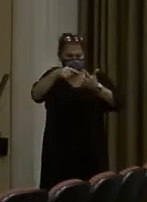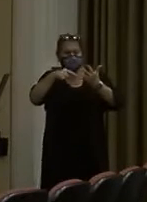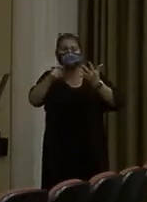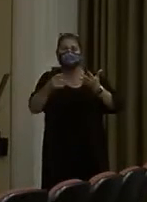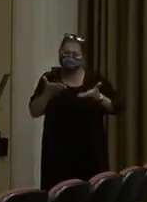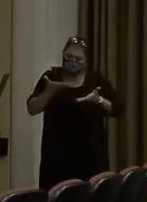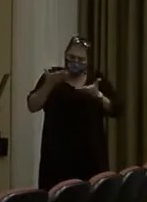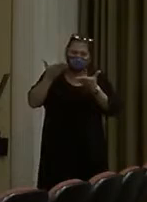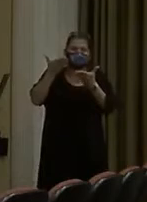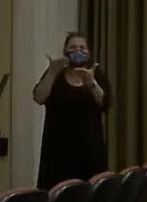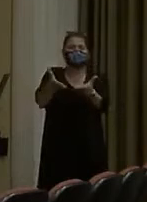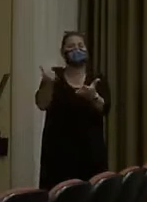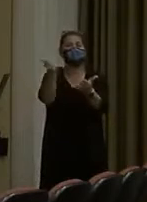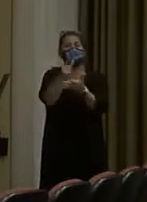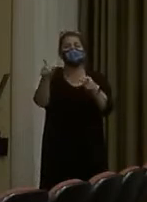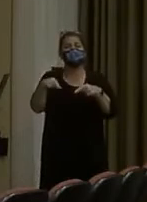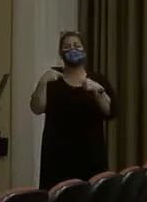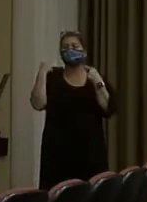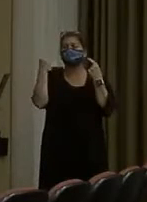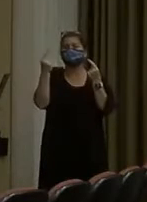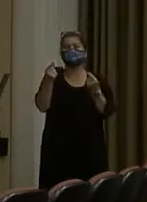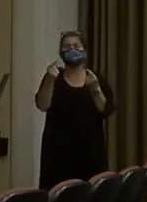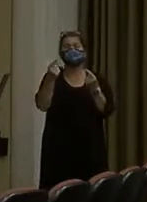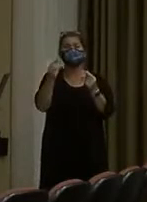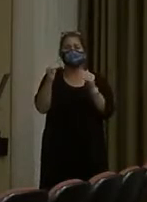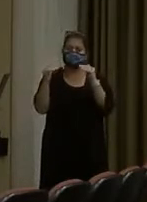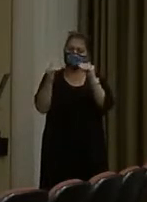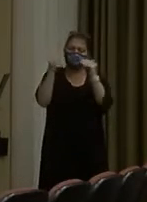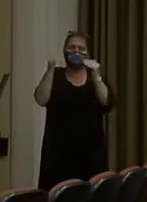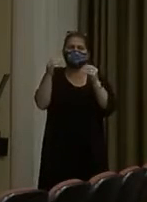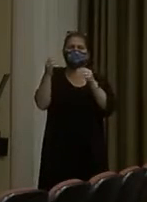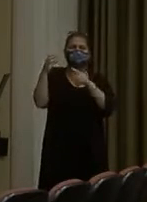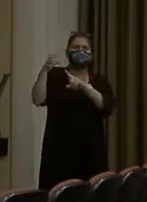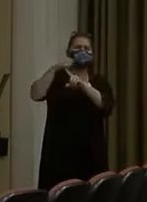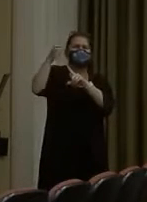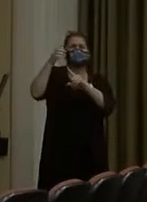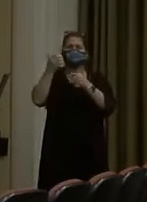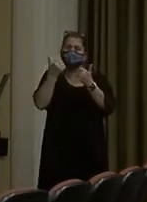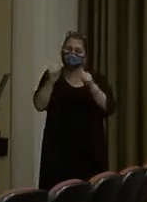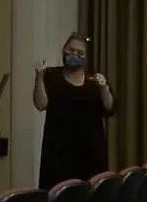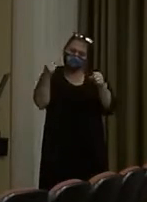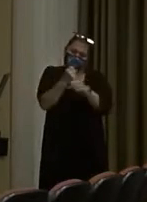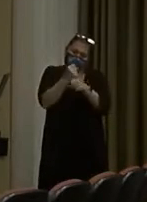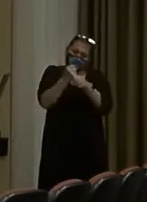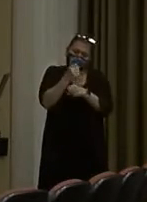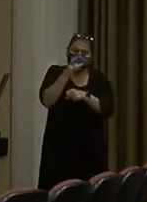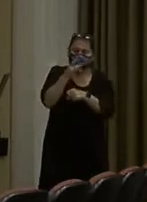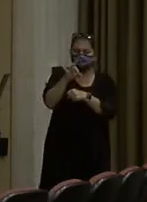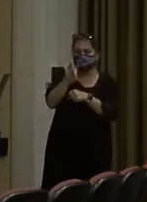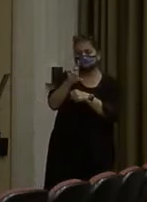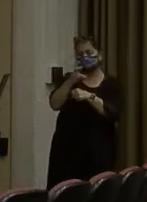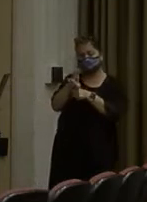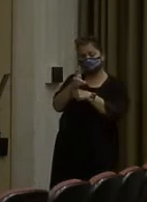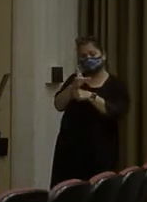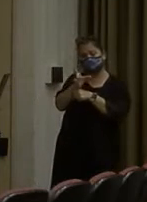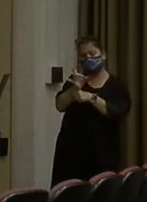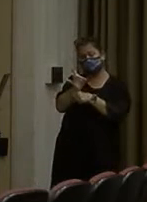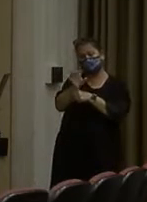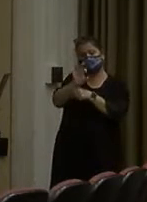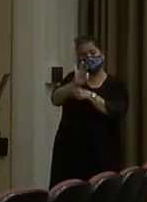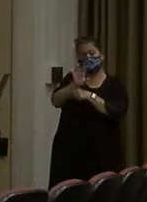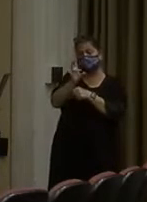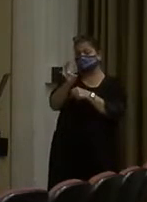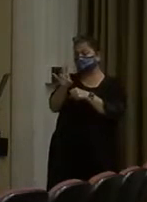everything that these equity champions had fought for in 1789 and 1790, they